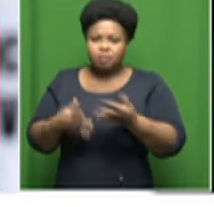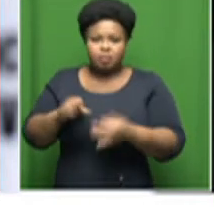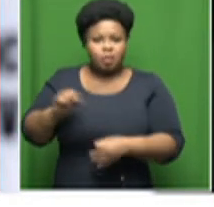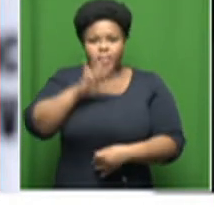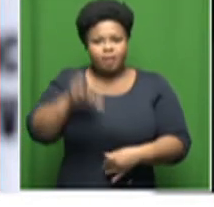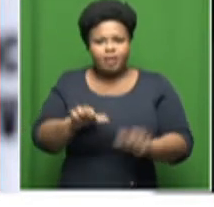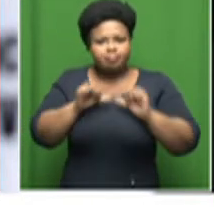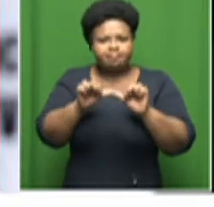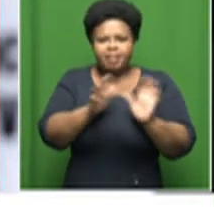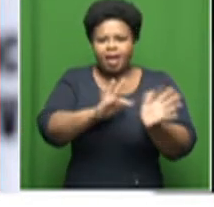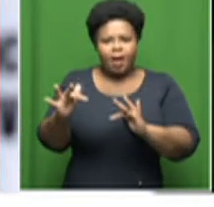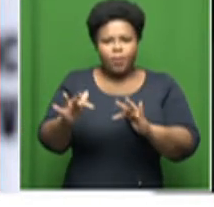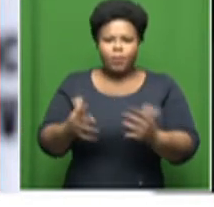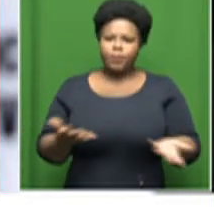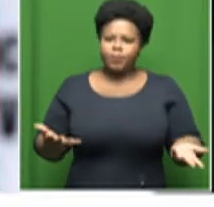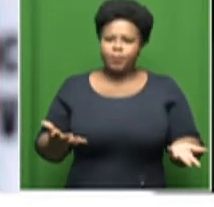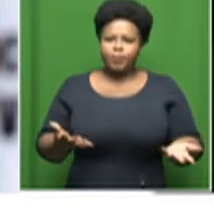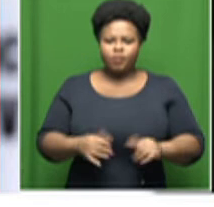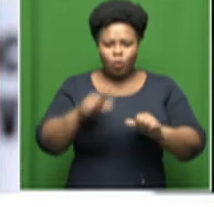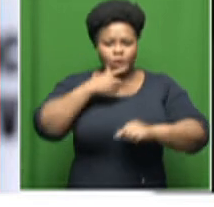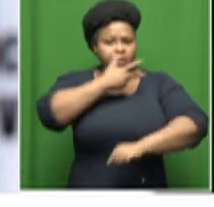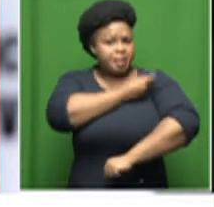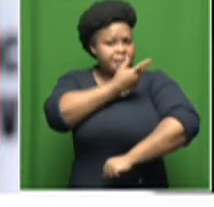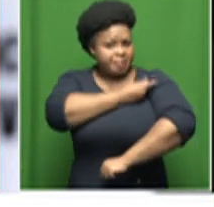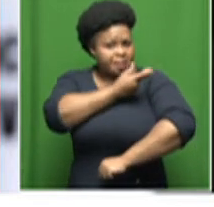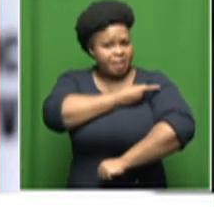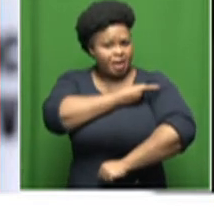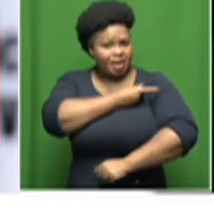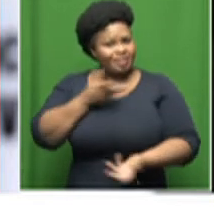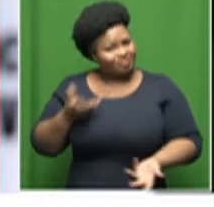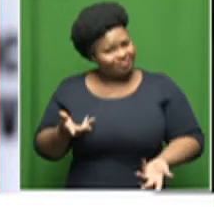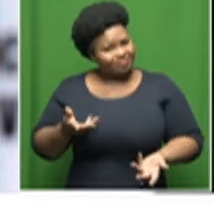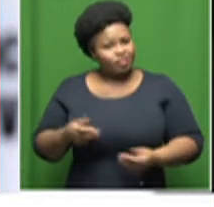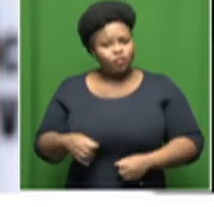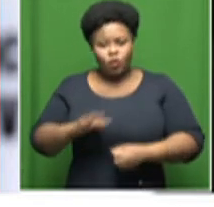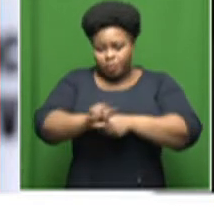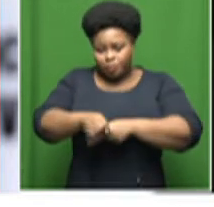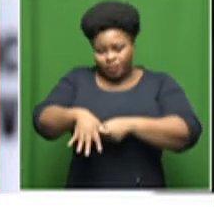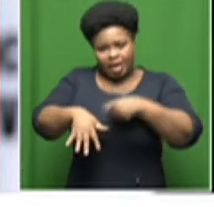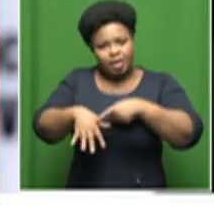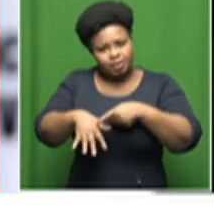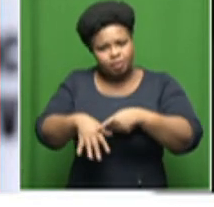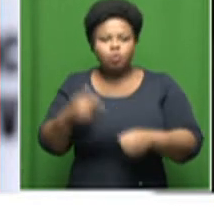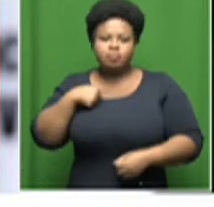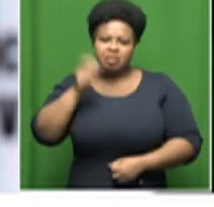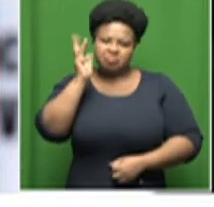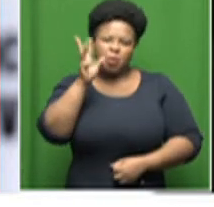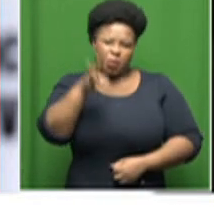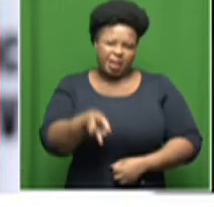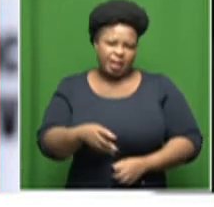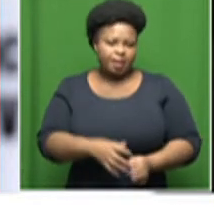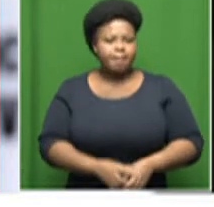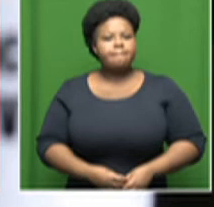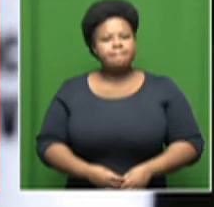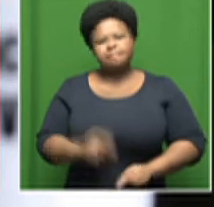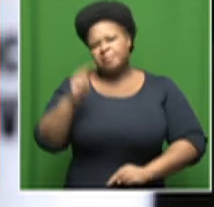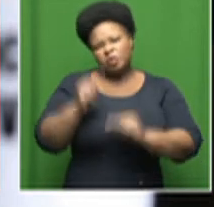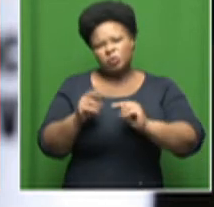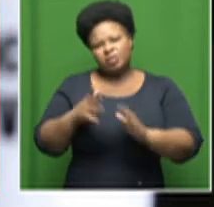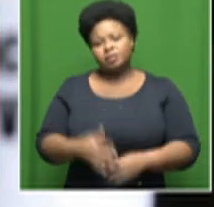forward with vaccine implementation in that context? So I will address that by just very